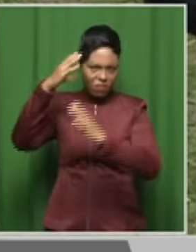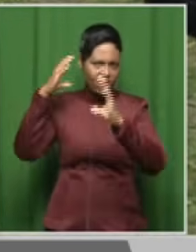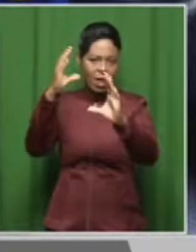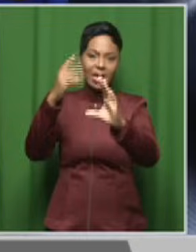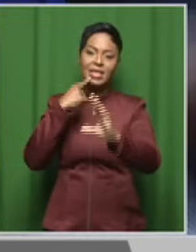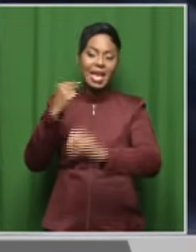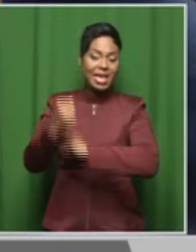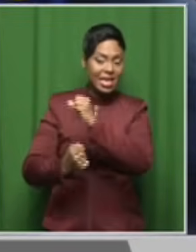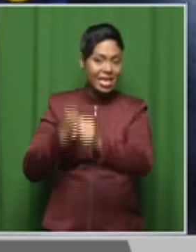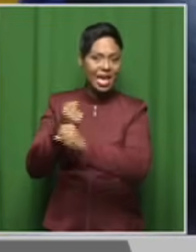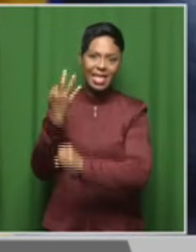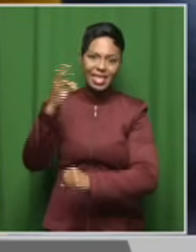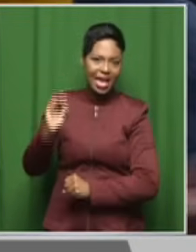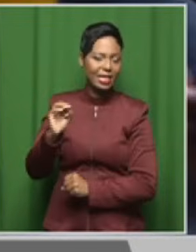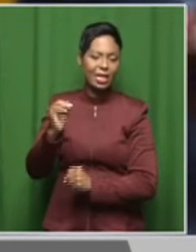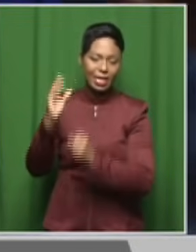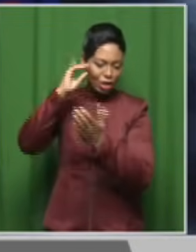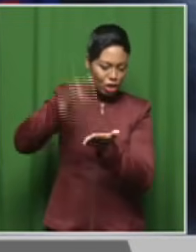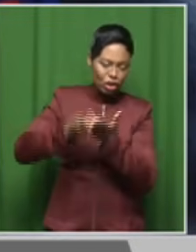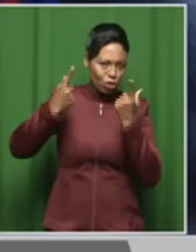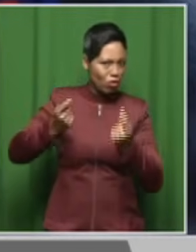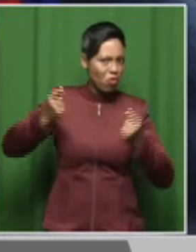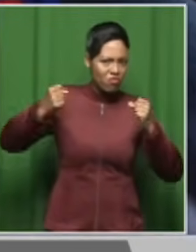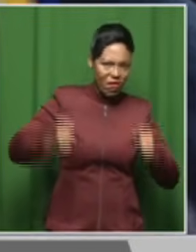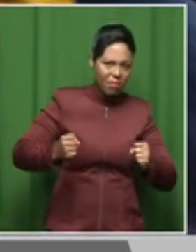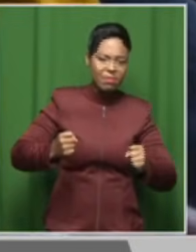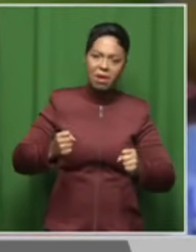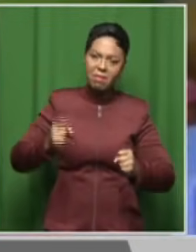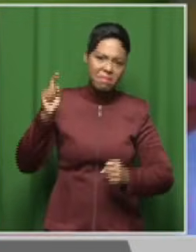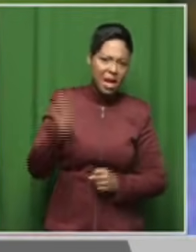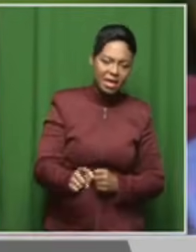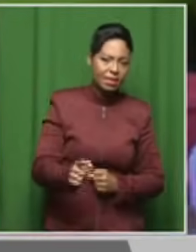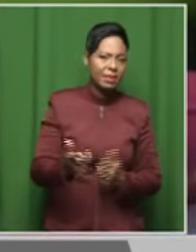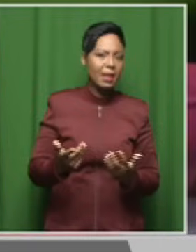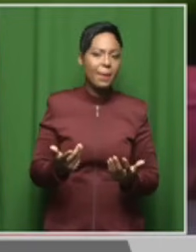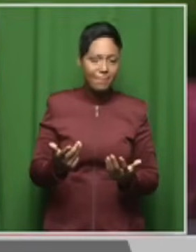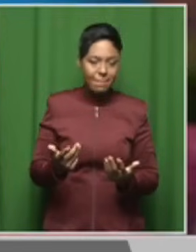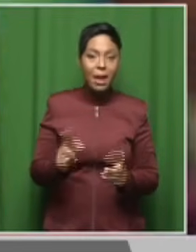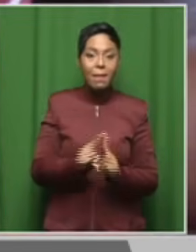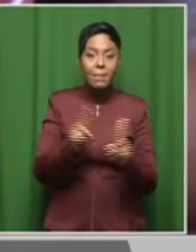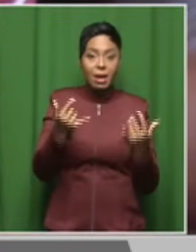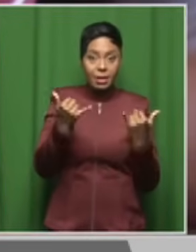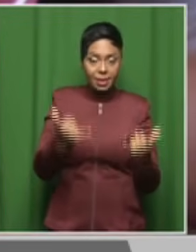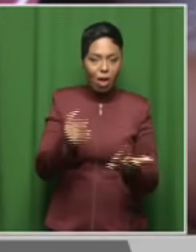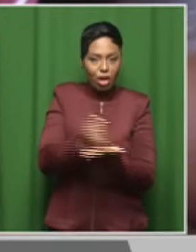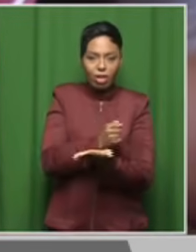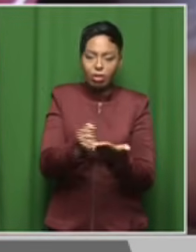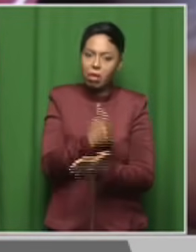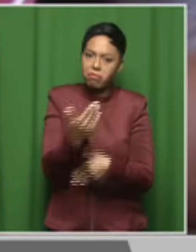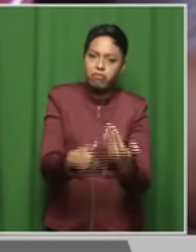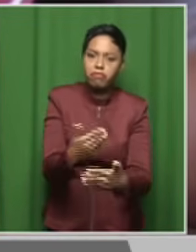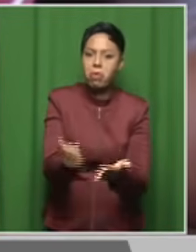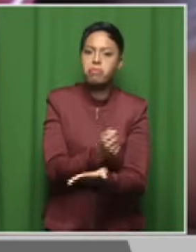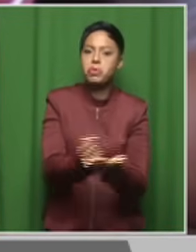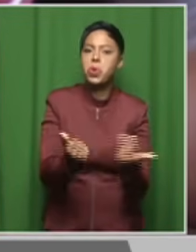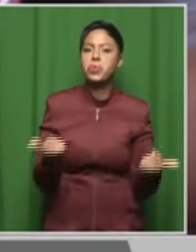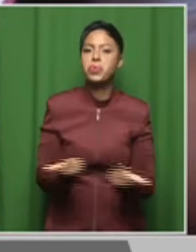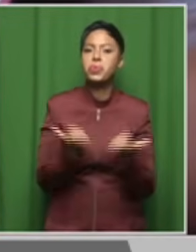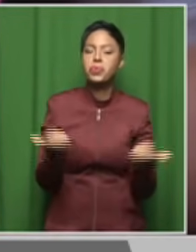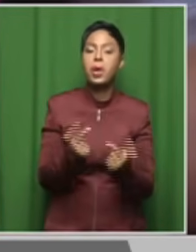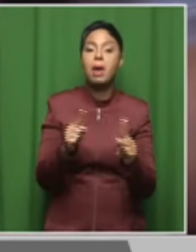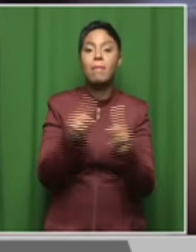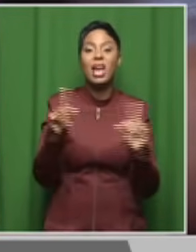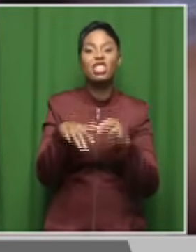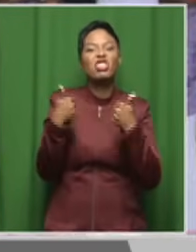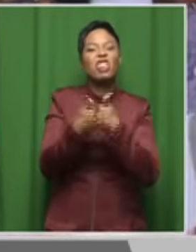ago, but it's been made now. The registration is going extremely well. The challenge, of